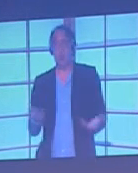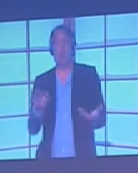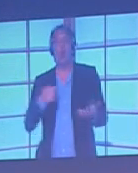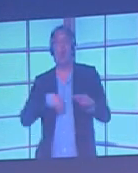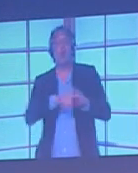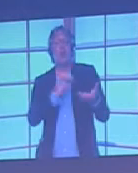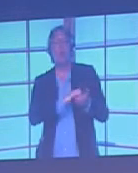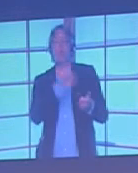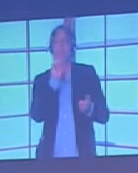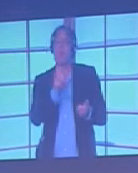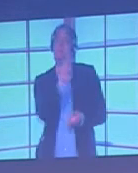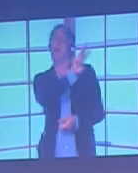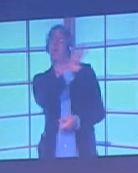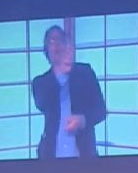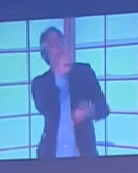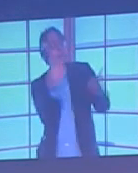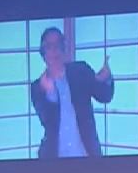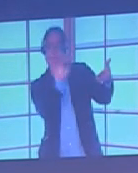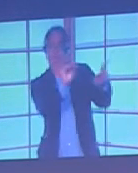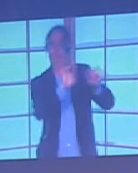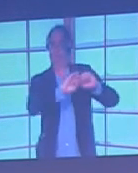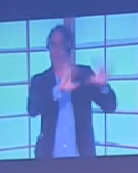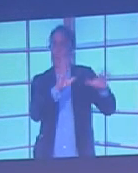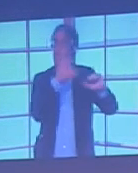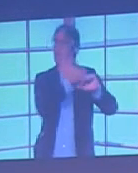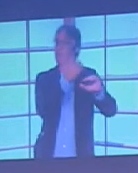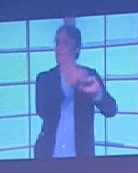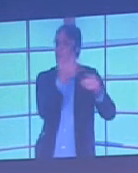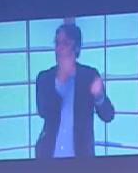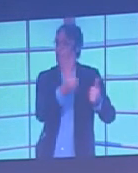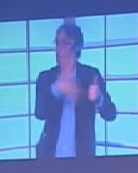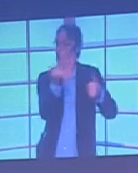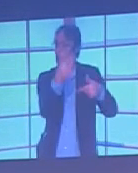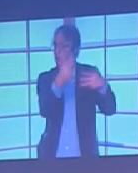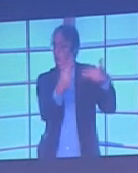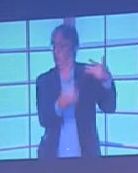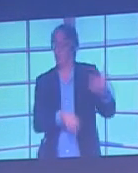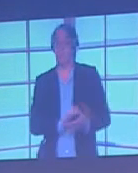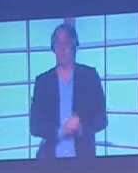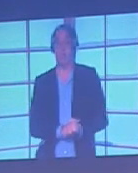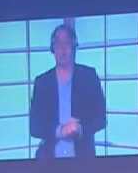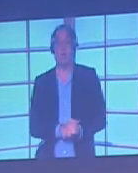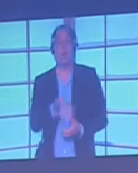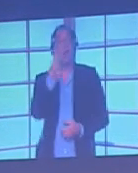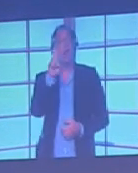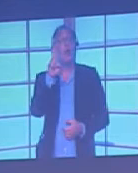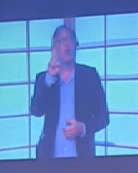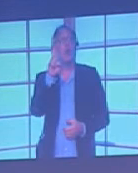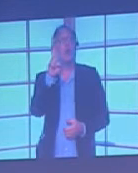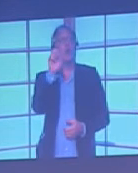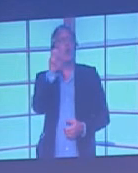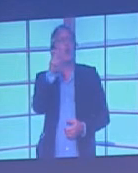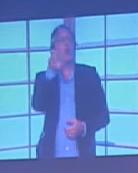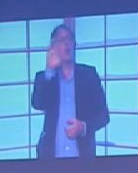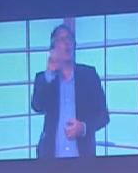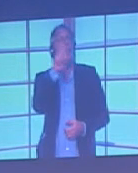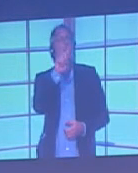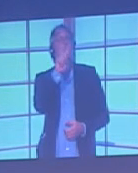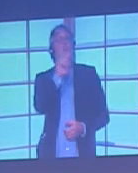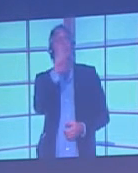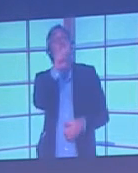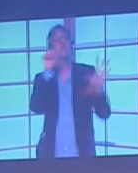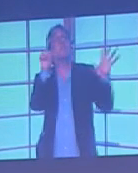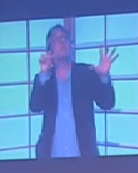be sure, and we're working with Euro 16 to make sure there's information when you travel to the tournament. Of course, we've talked about